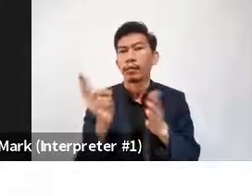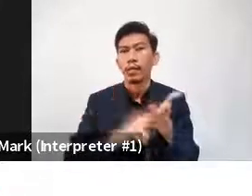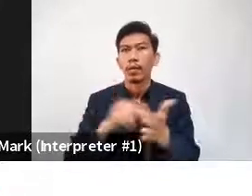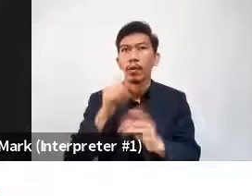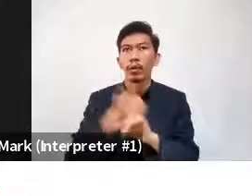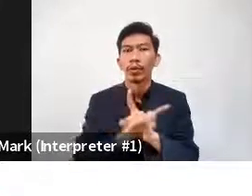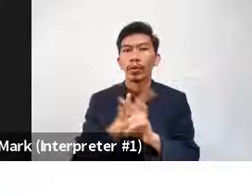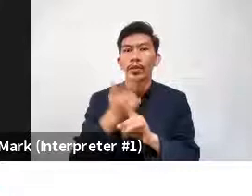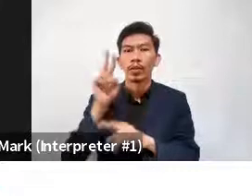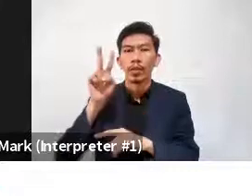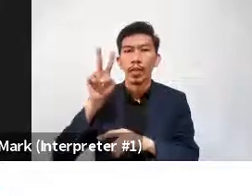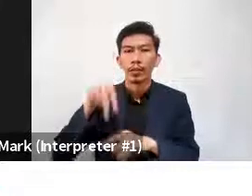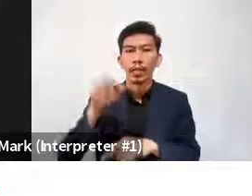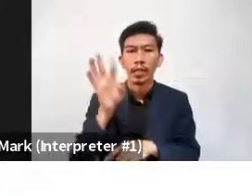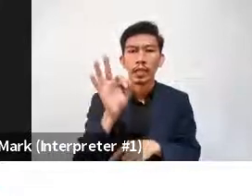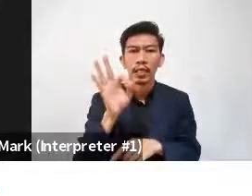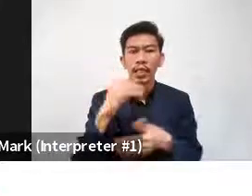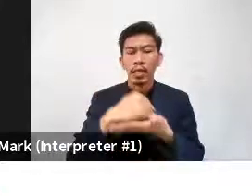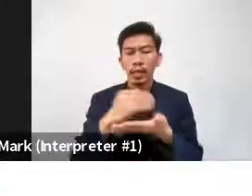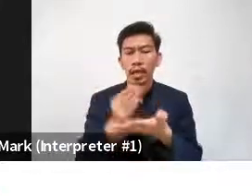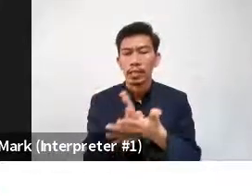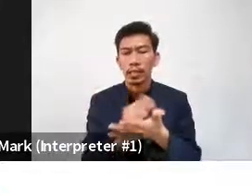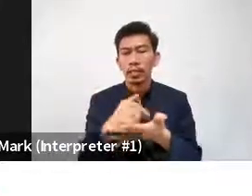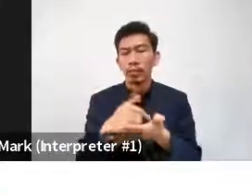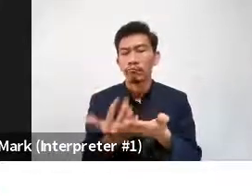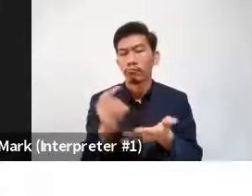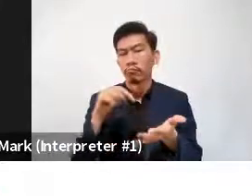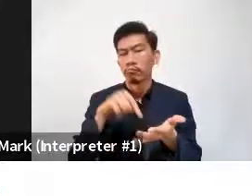2019, the budget was already